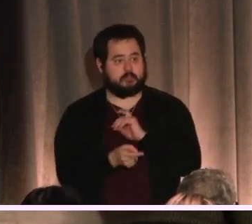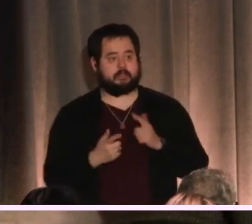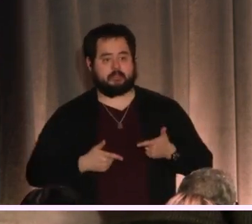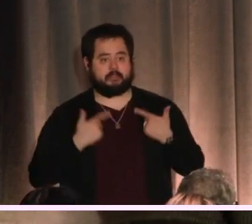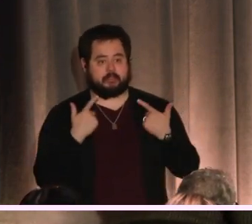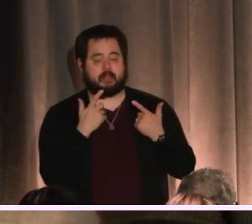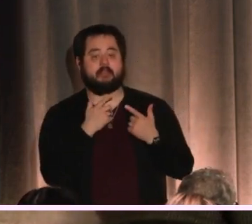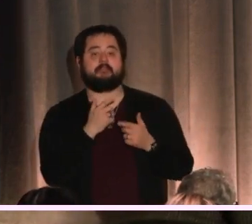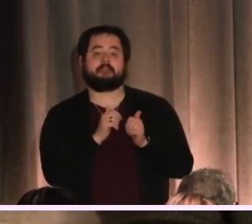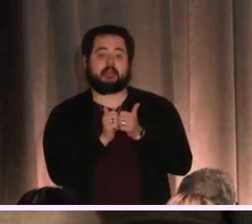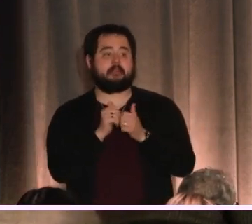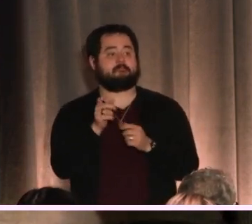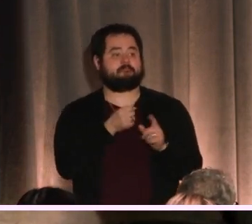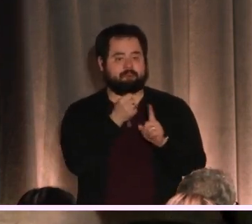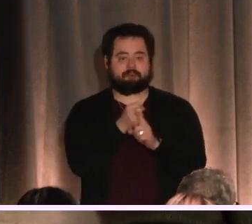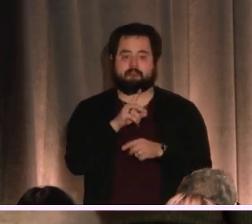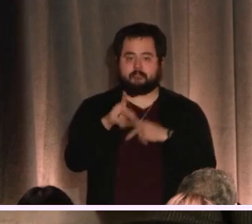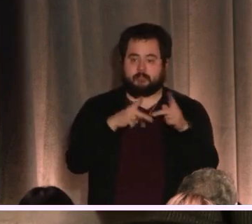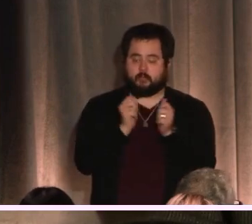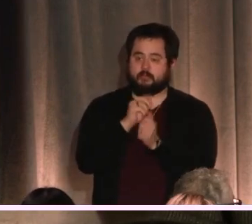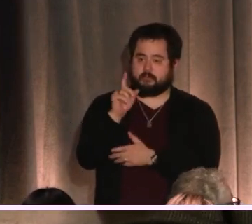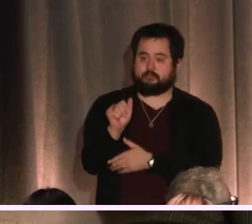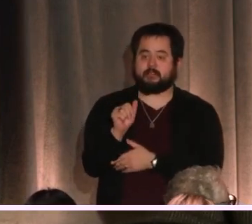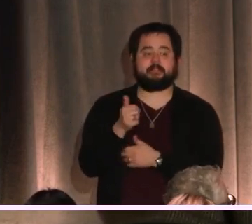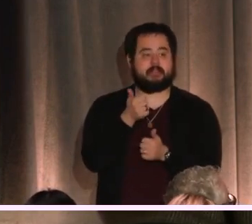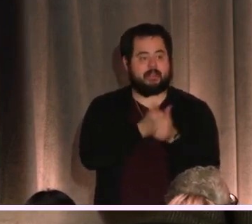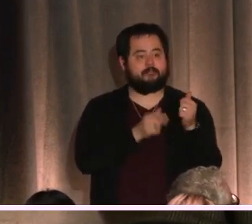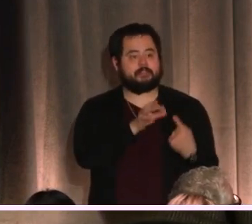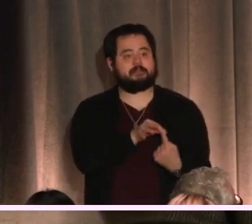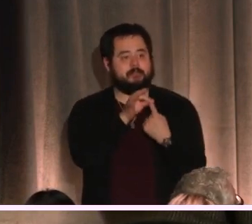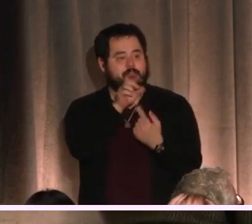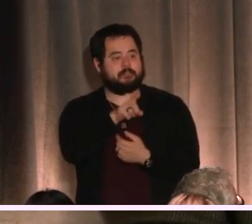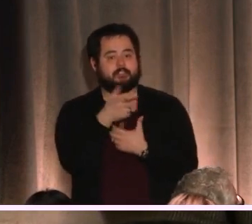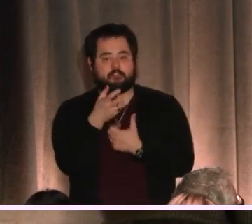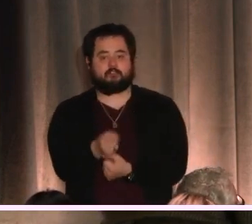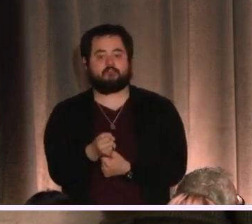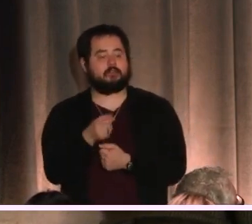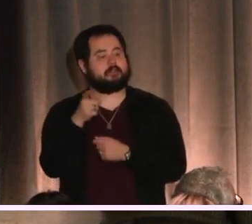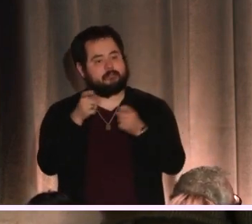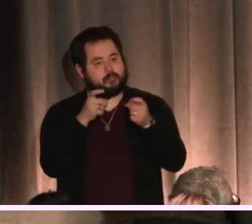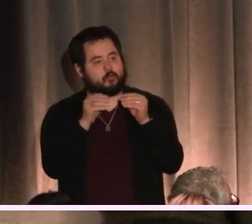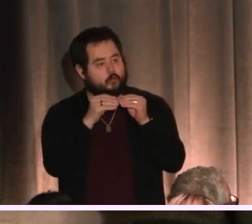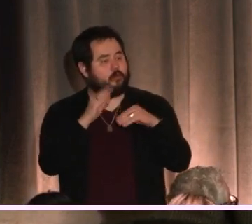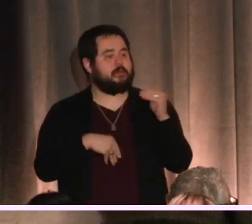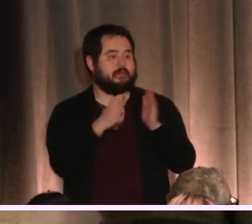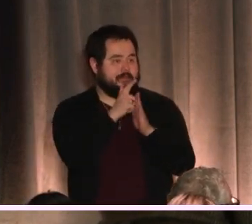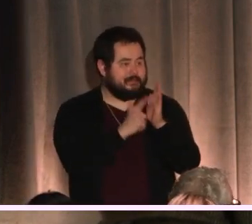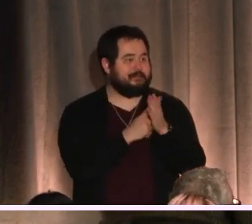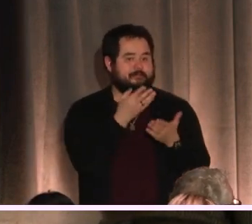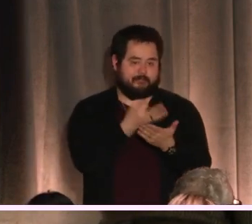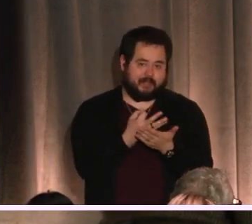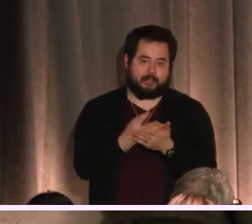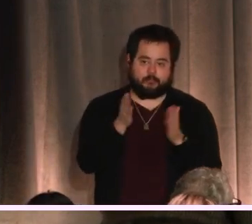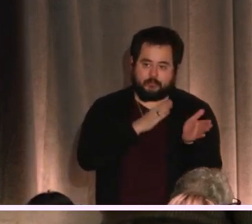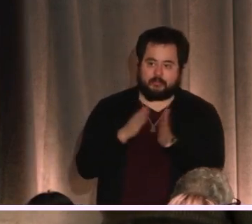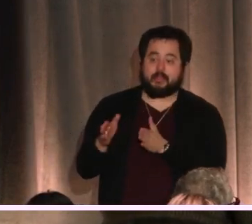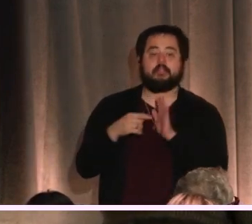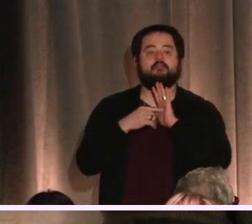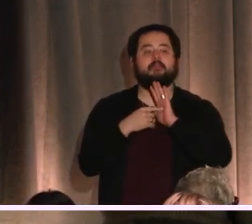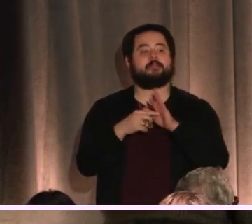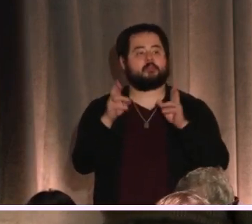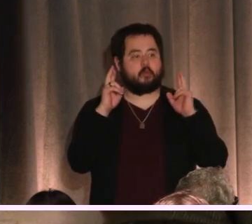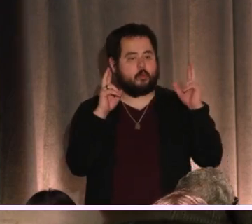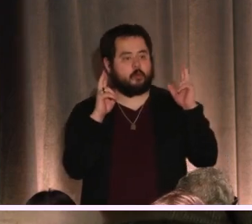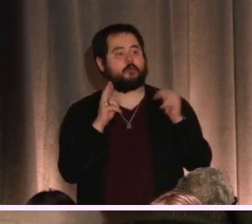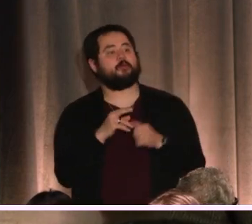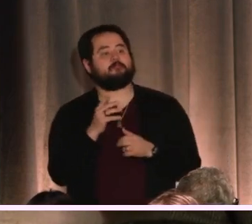disabilities. Every special needs trust Achieva manages represents more than legal and financial planning. It represents hope,